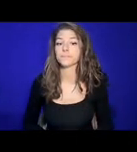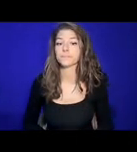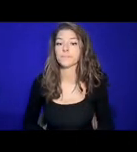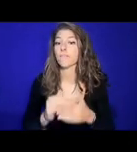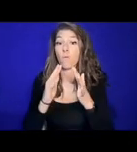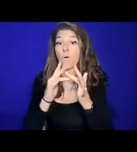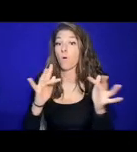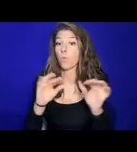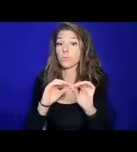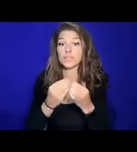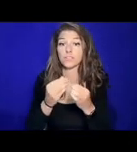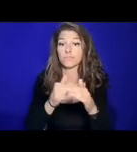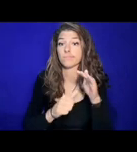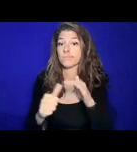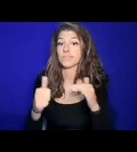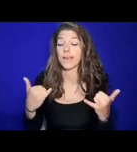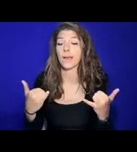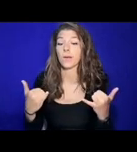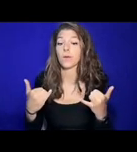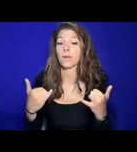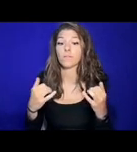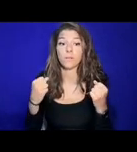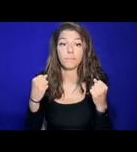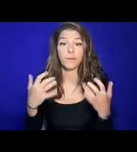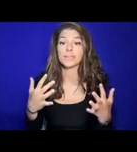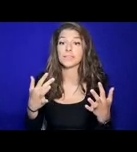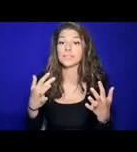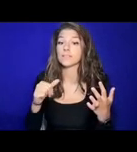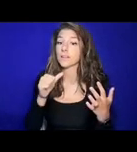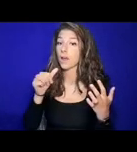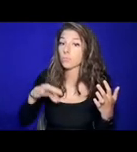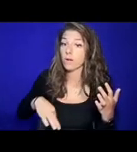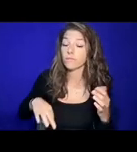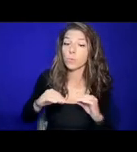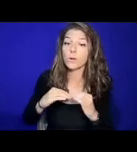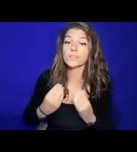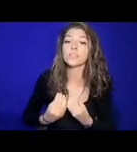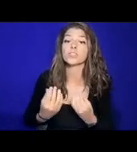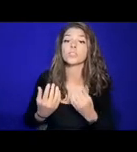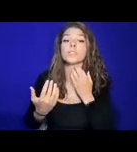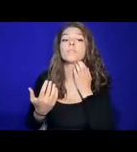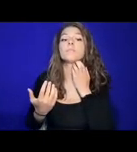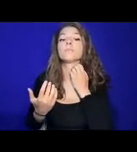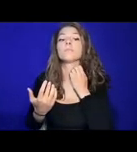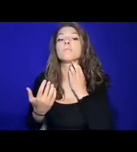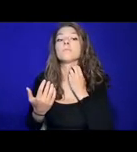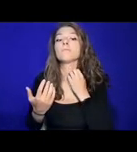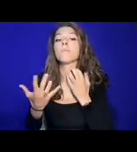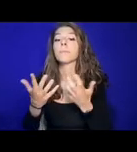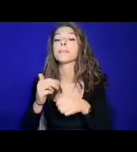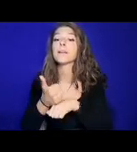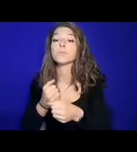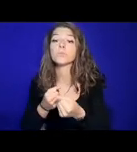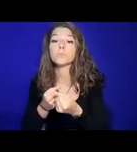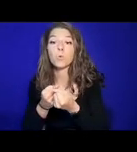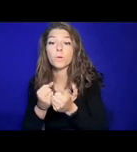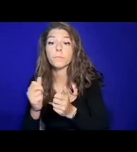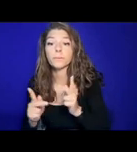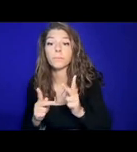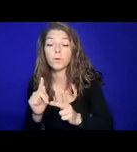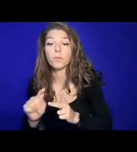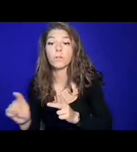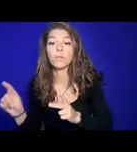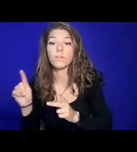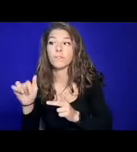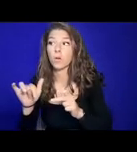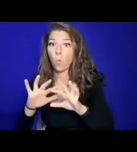have all of these organizations now. We have a good number of nonprofit organizations that might be set up to support individuals in